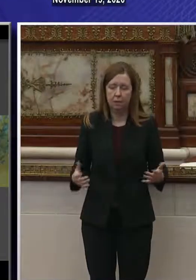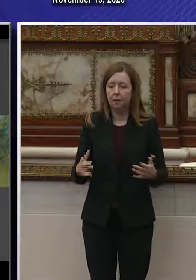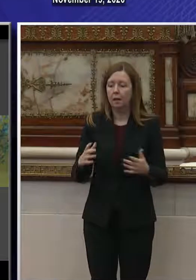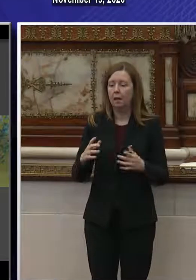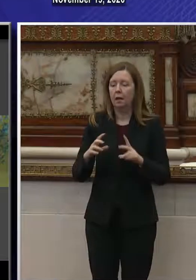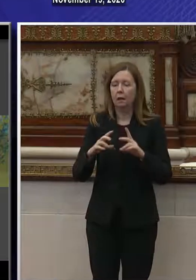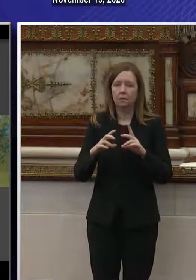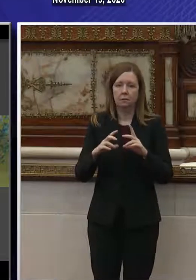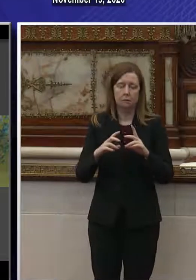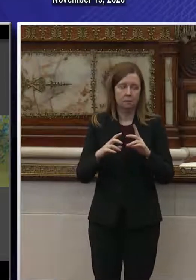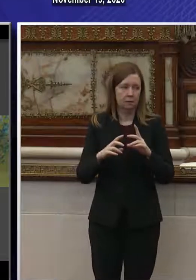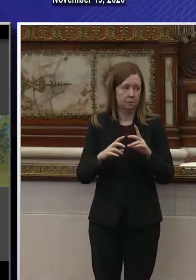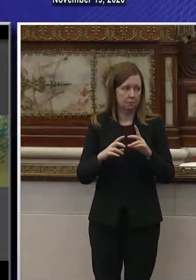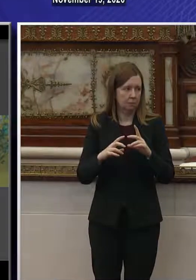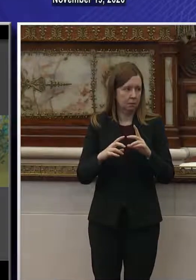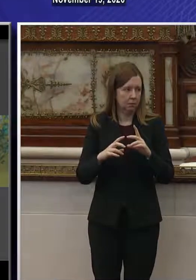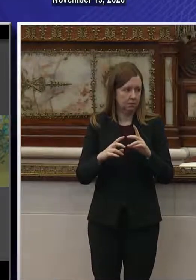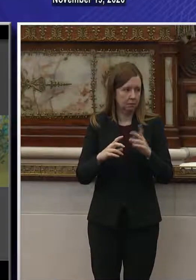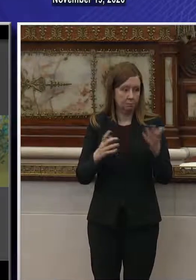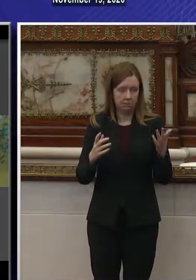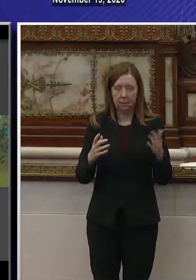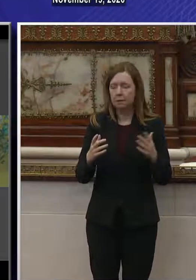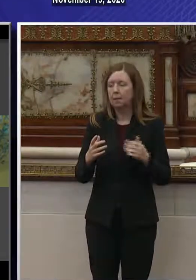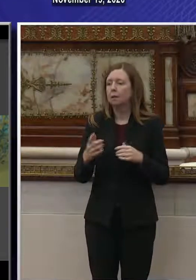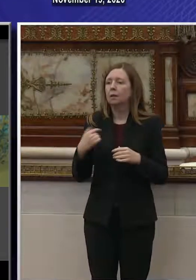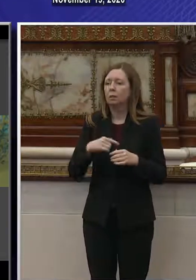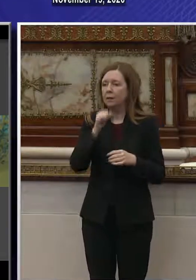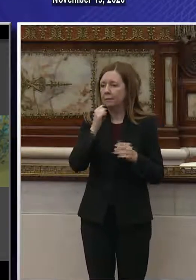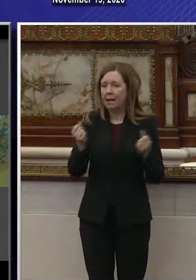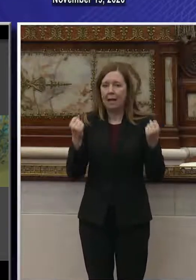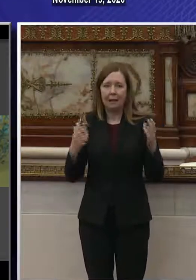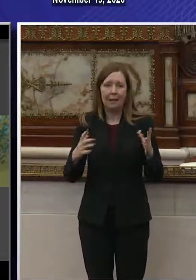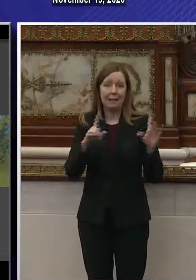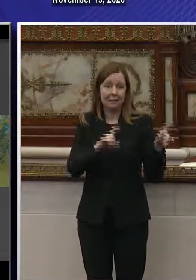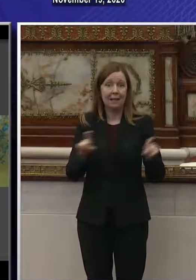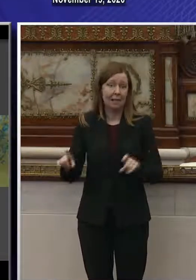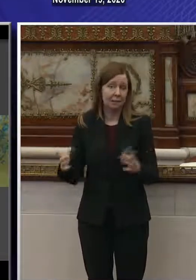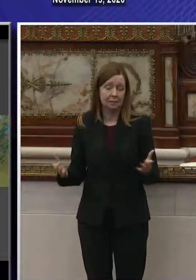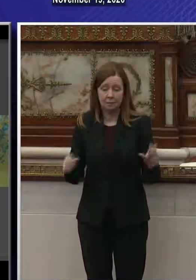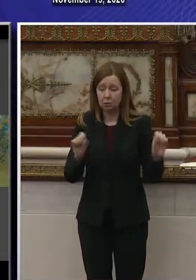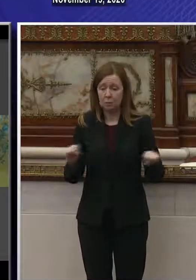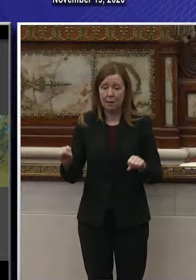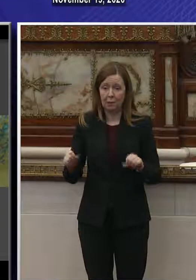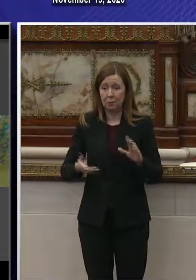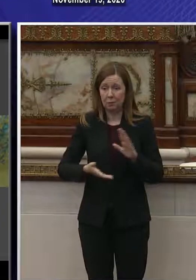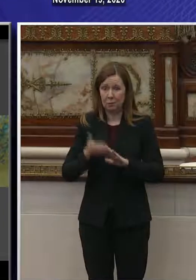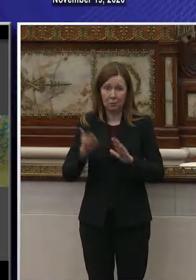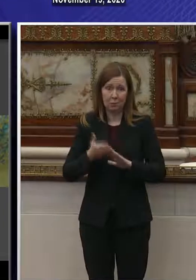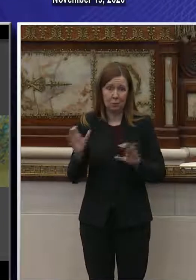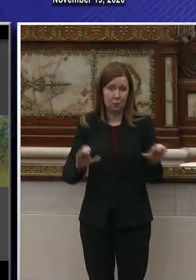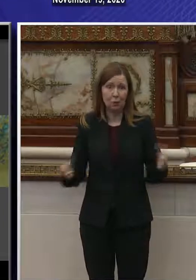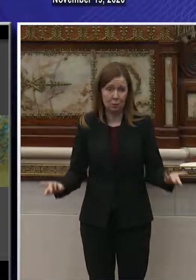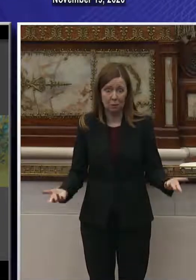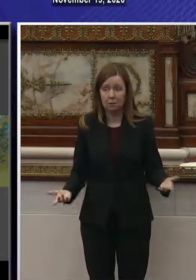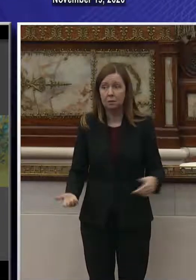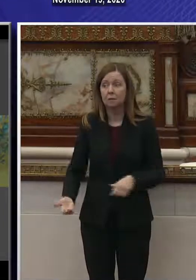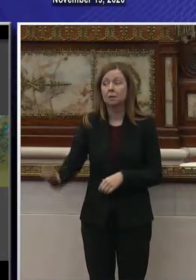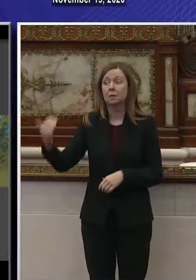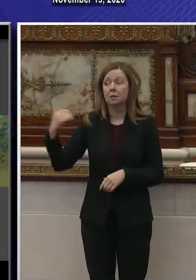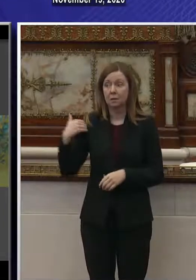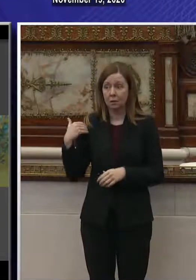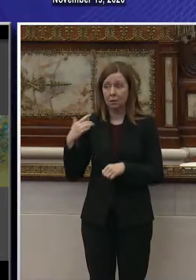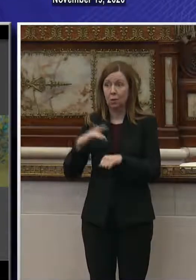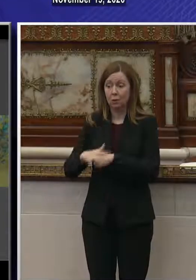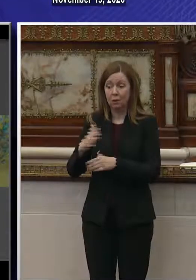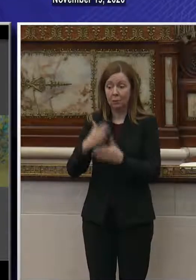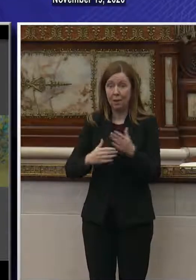use. The reality is that we haven't had very many tests to be able to run. In the earliest part of the